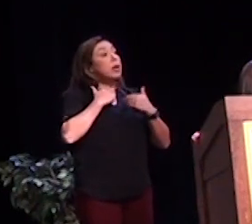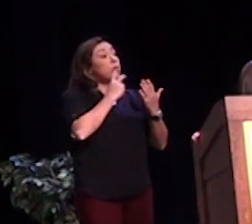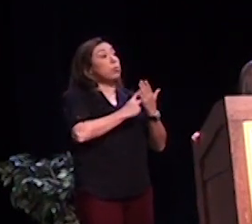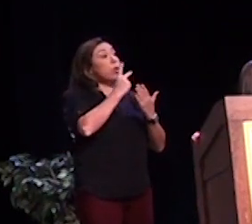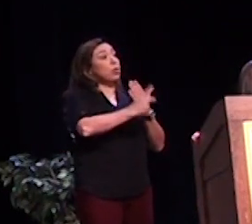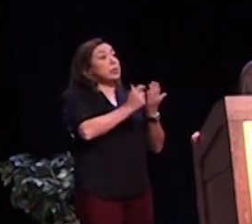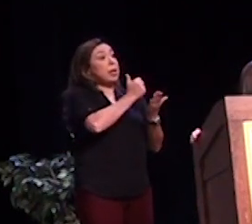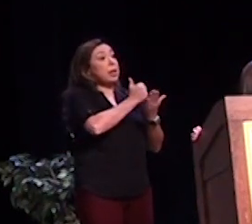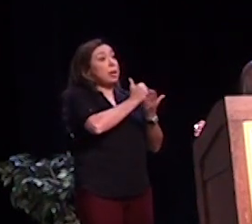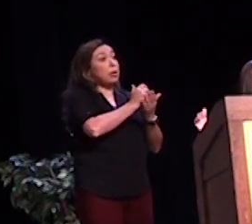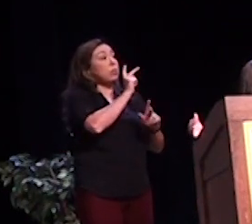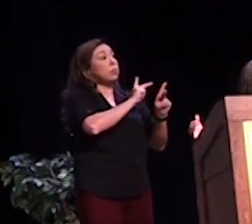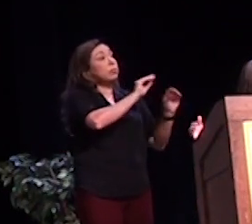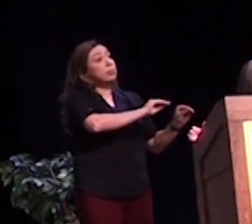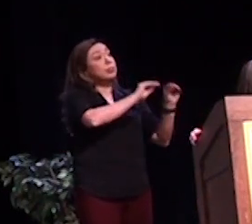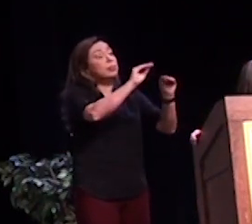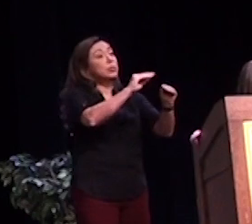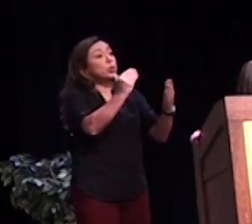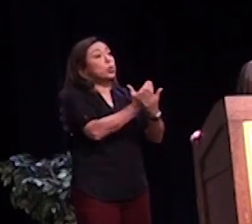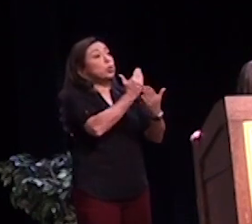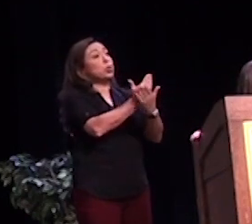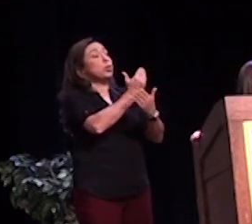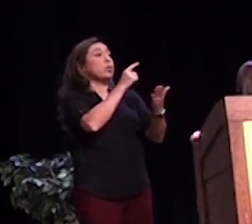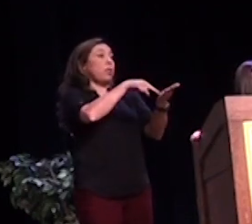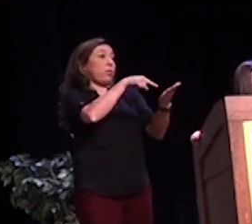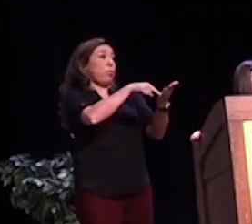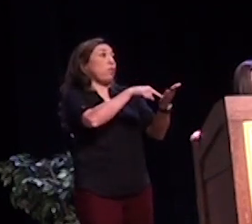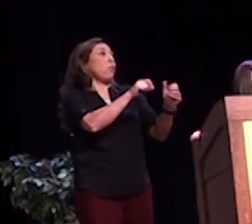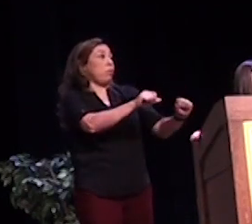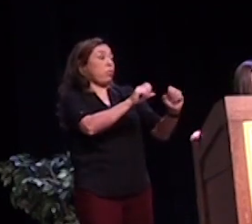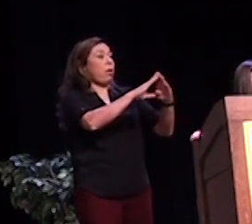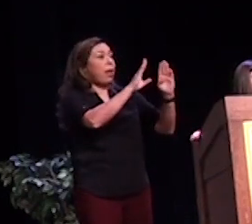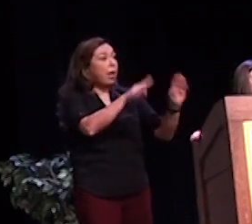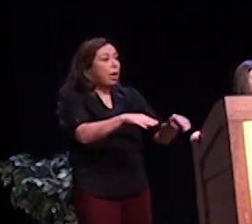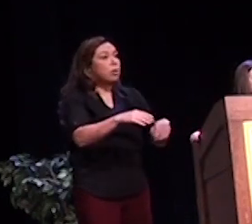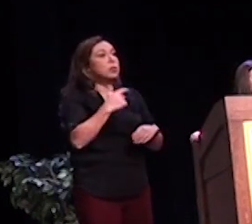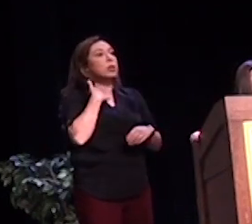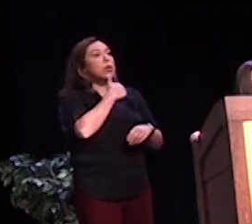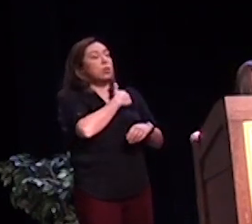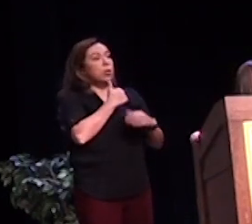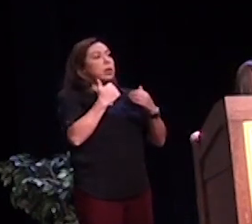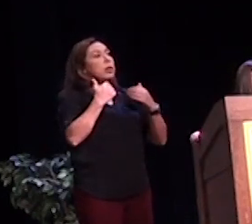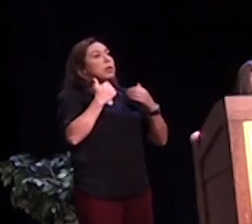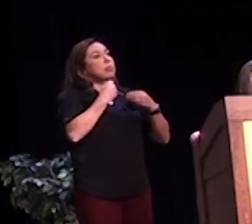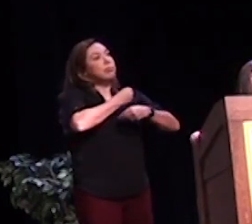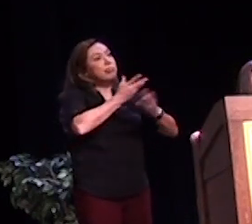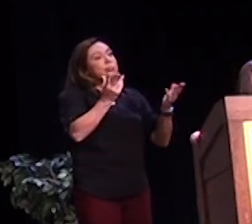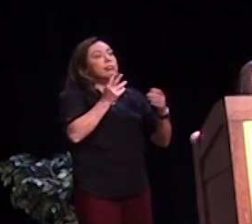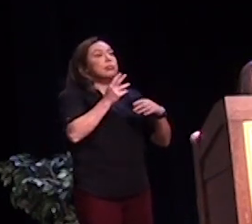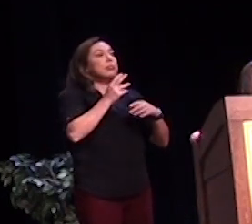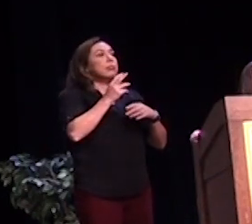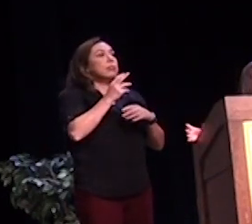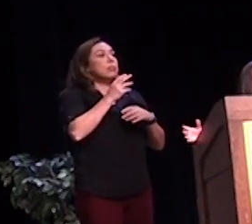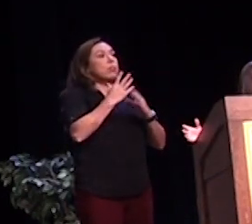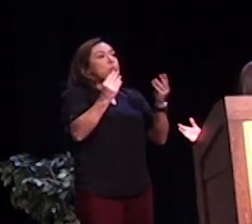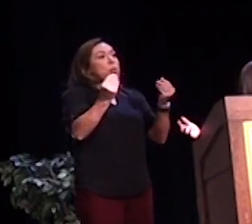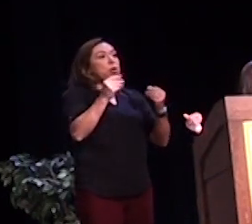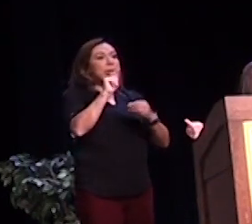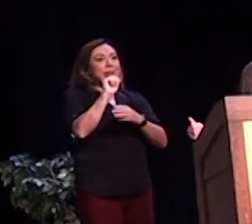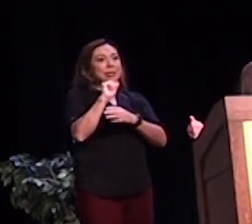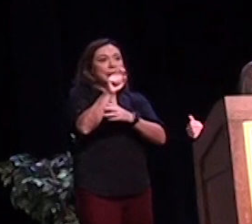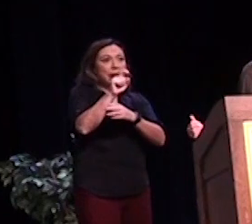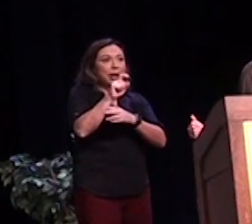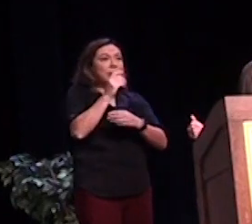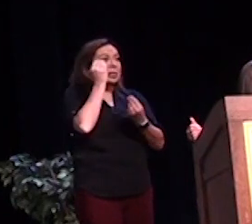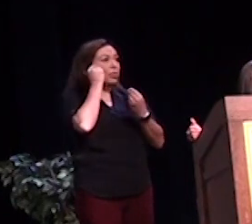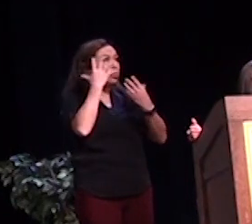residents relocate into new affordable housing. We host property tax information sessions to help homeowners